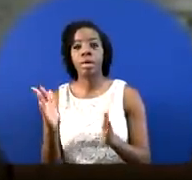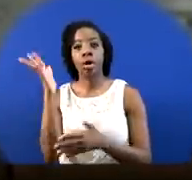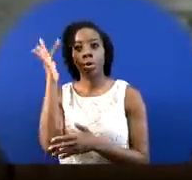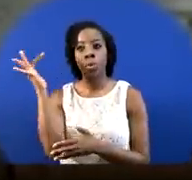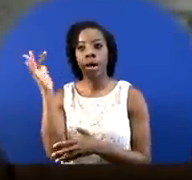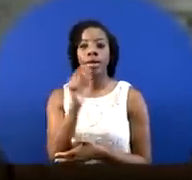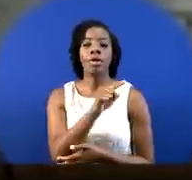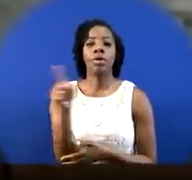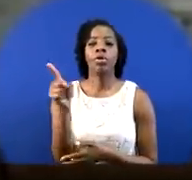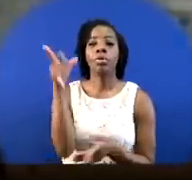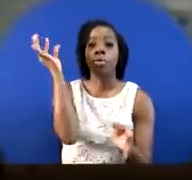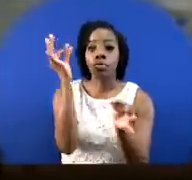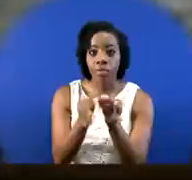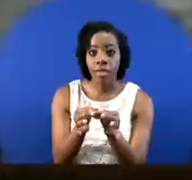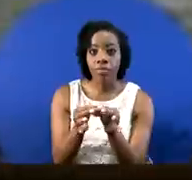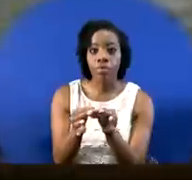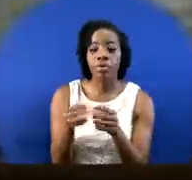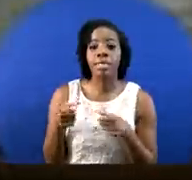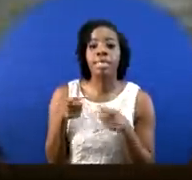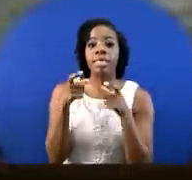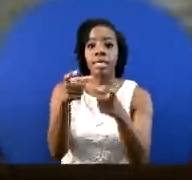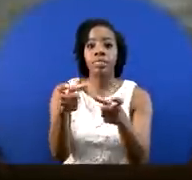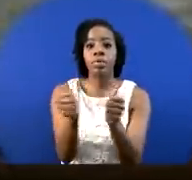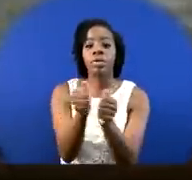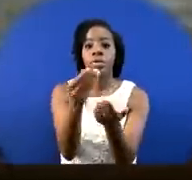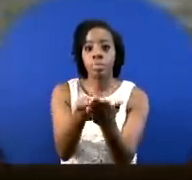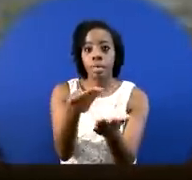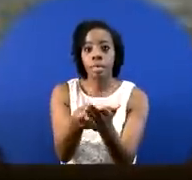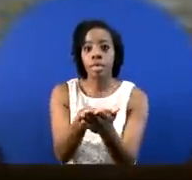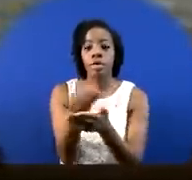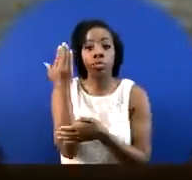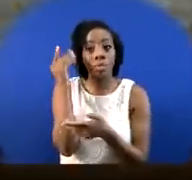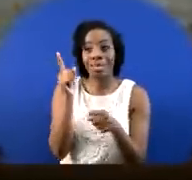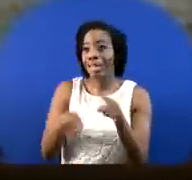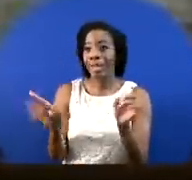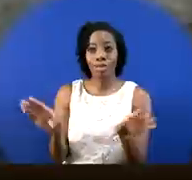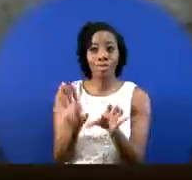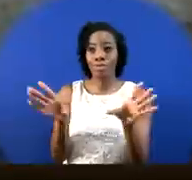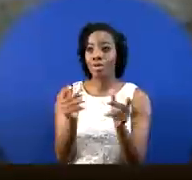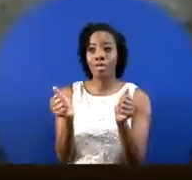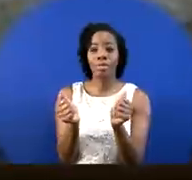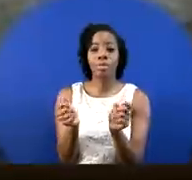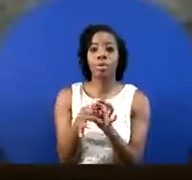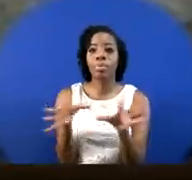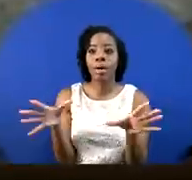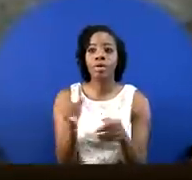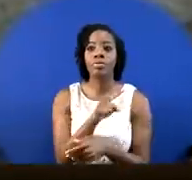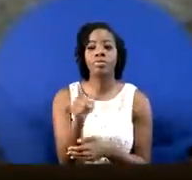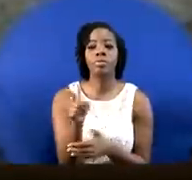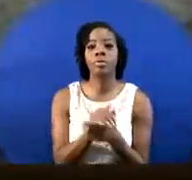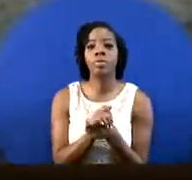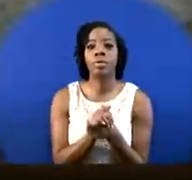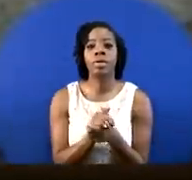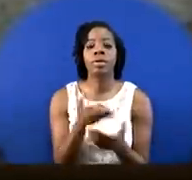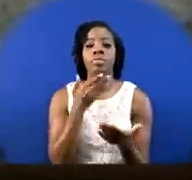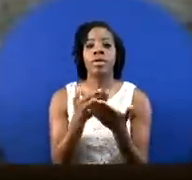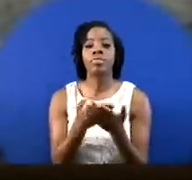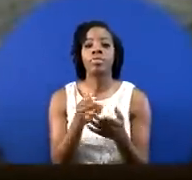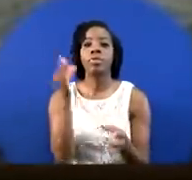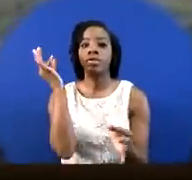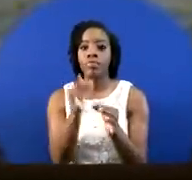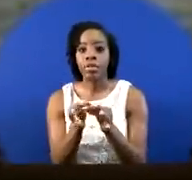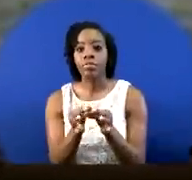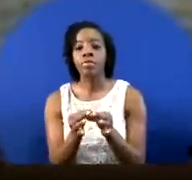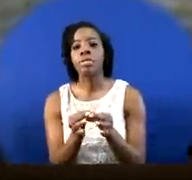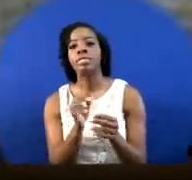you've been faithful and generous with your gifts. We could not have done it any other way. And we thank you so much for your faithfulness, for your commitment, for your